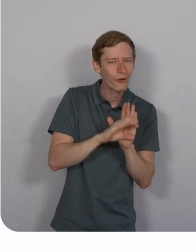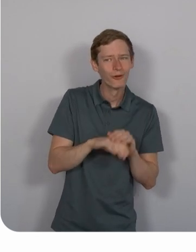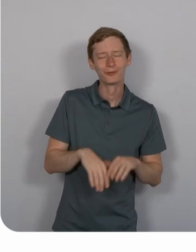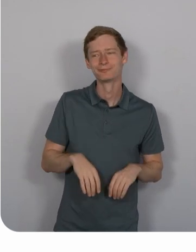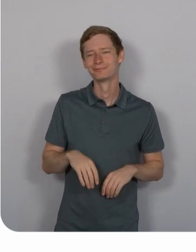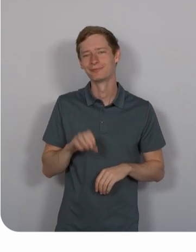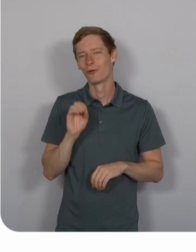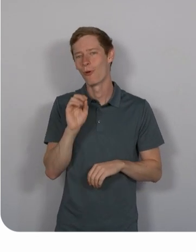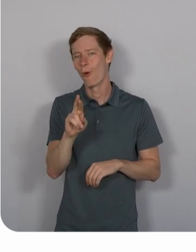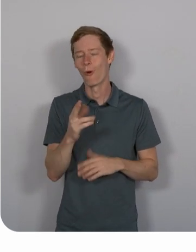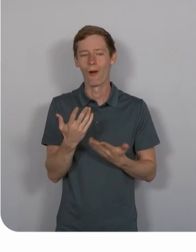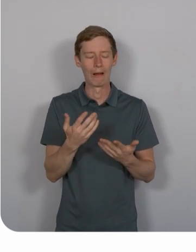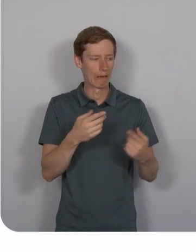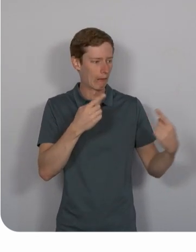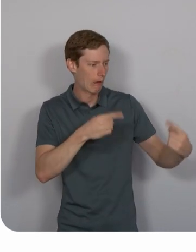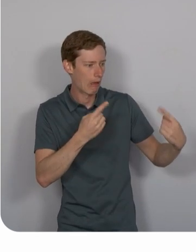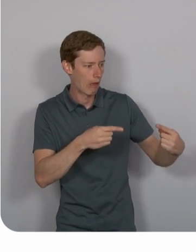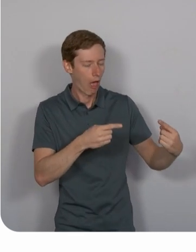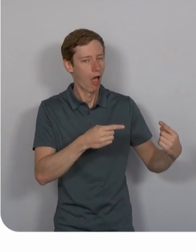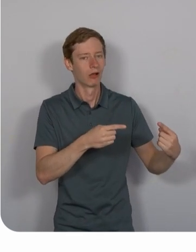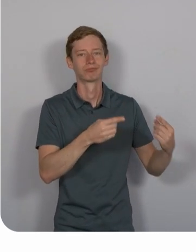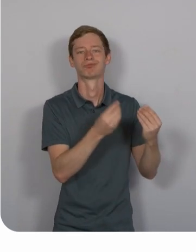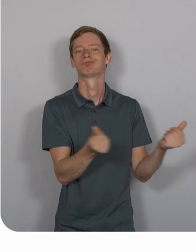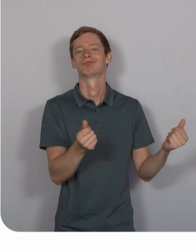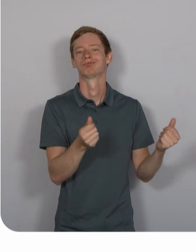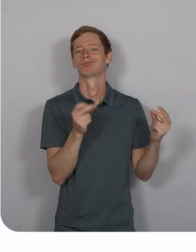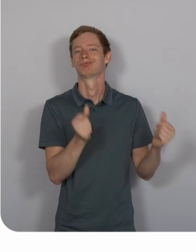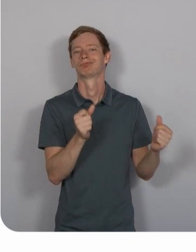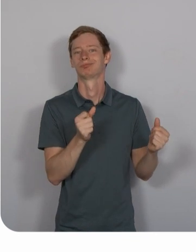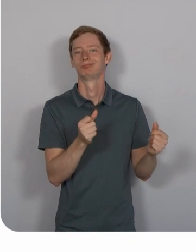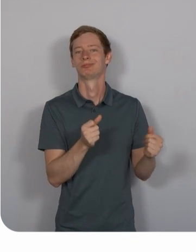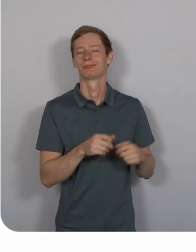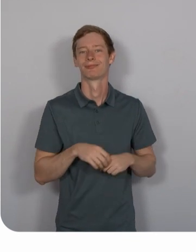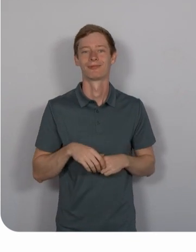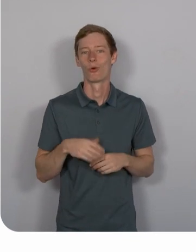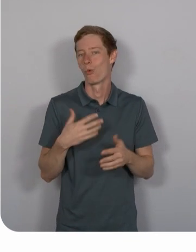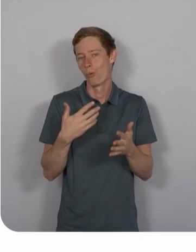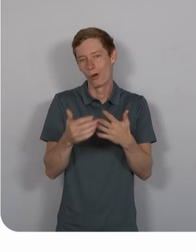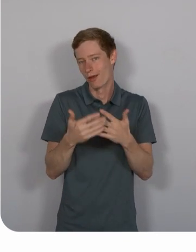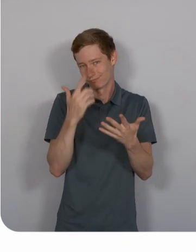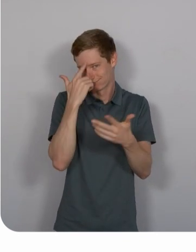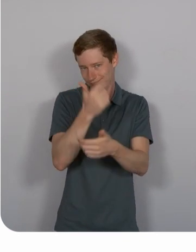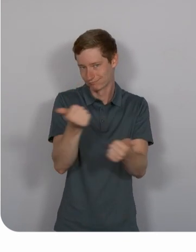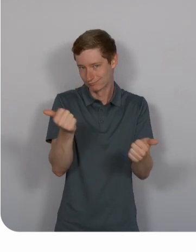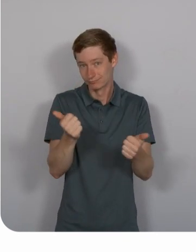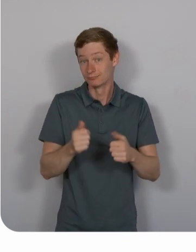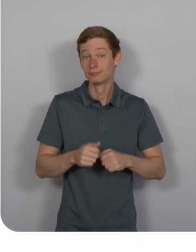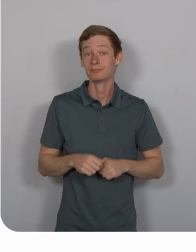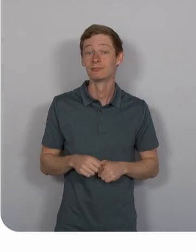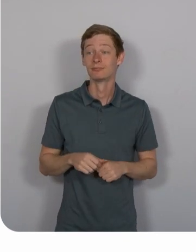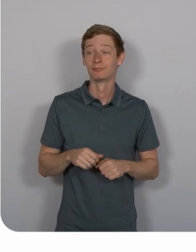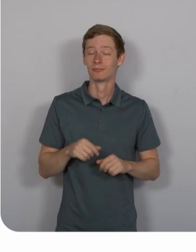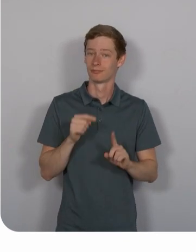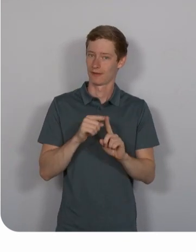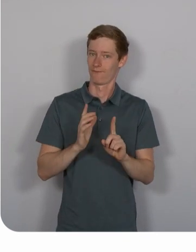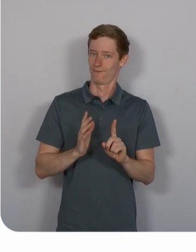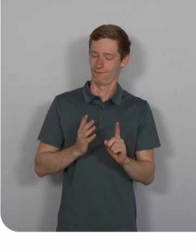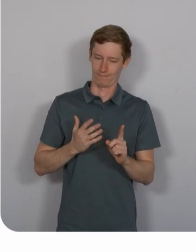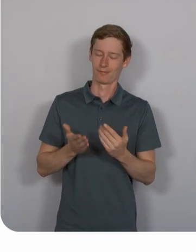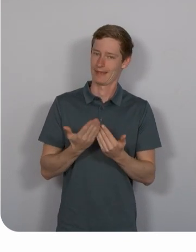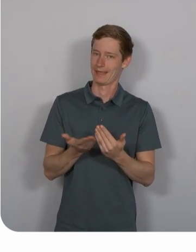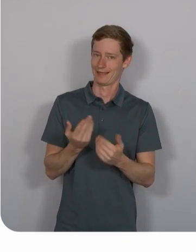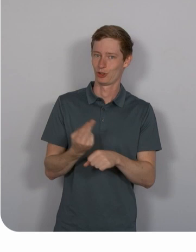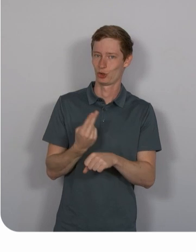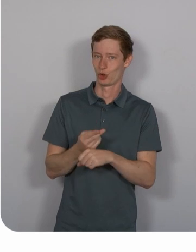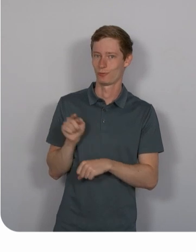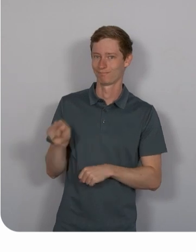know, settle debates really quickly, or just you know, whatever it is that you want to do. But it's super convenient.